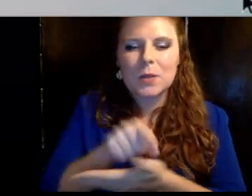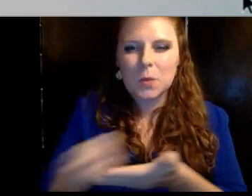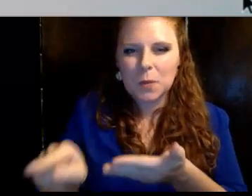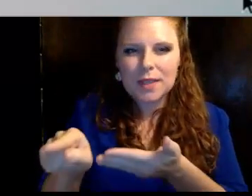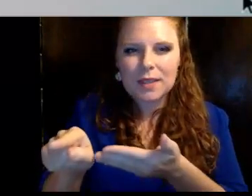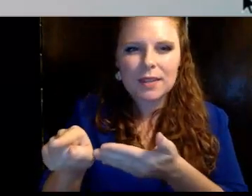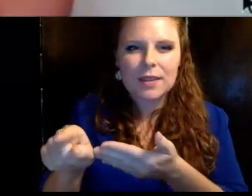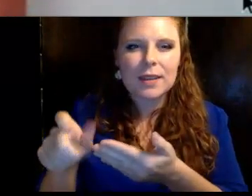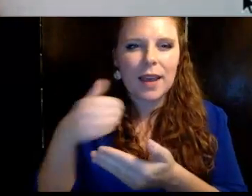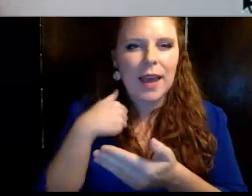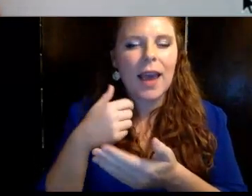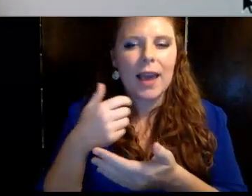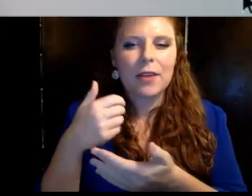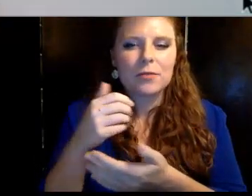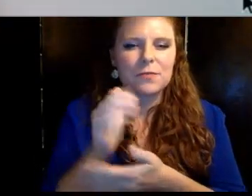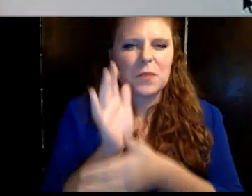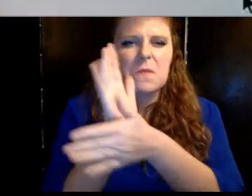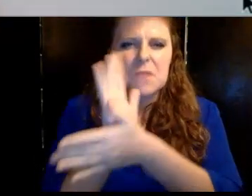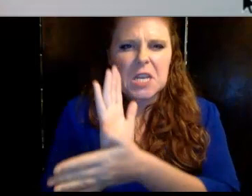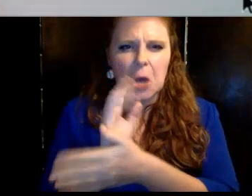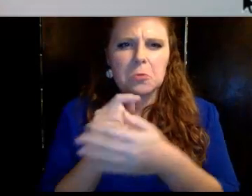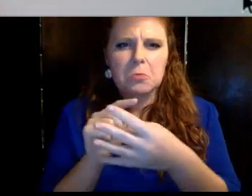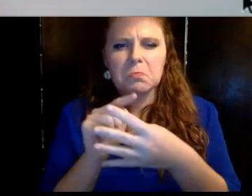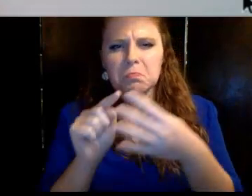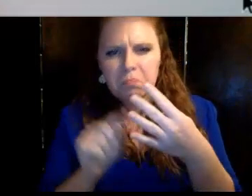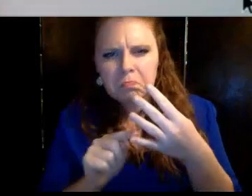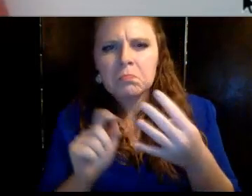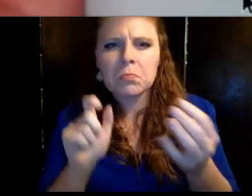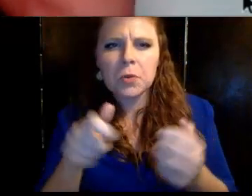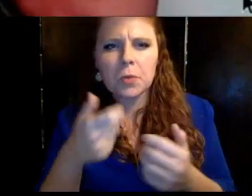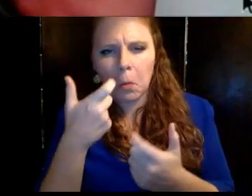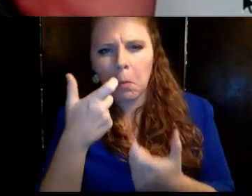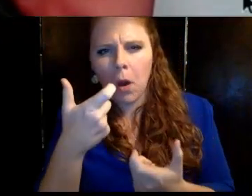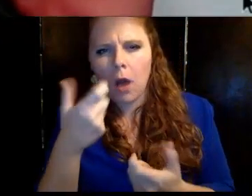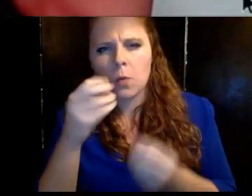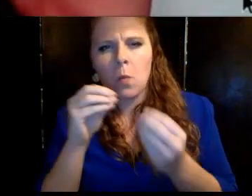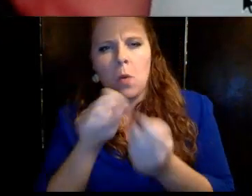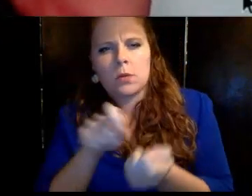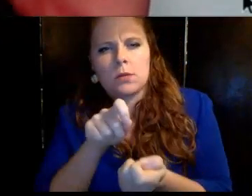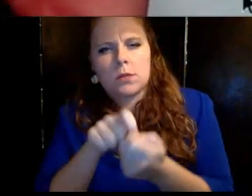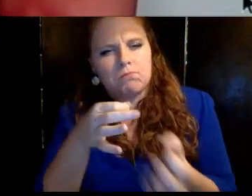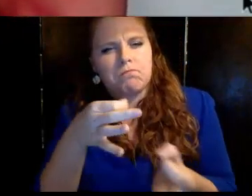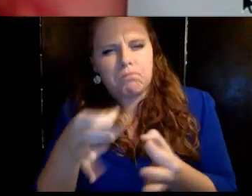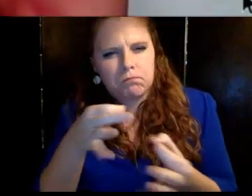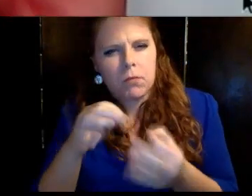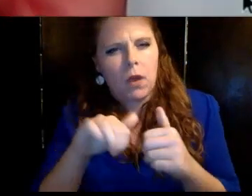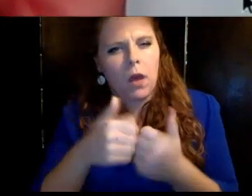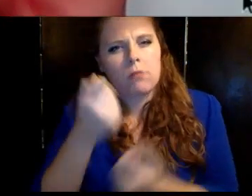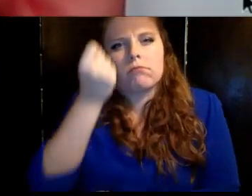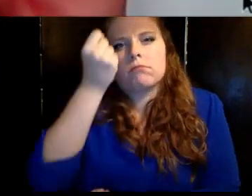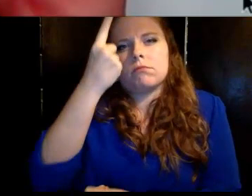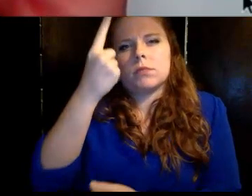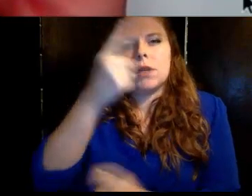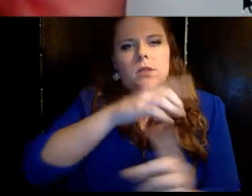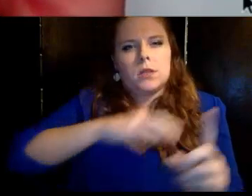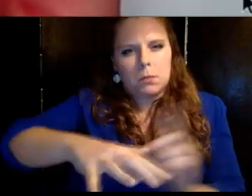videos on the assignment posted today so that you can see in detail some more things about how to understand